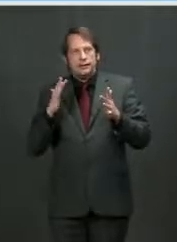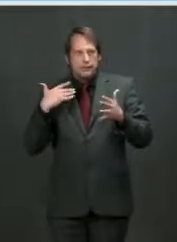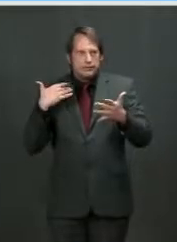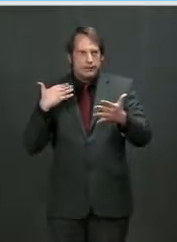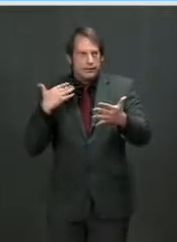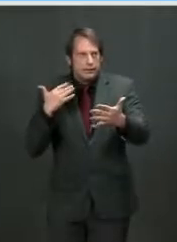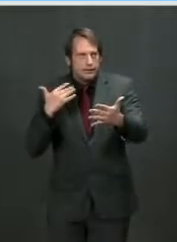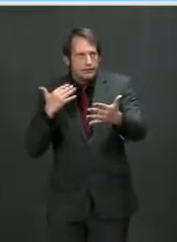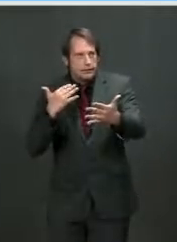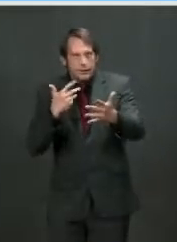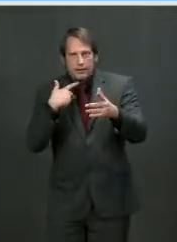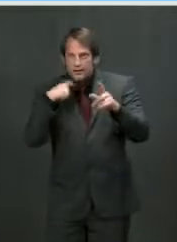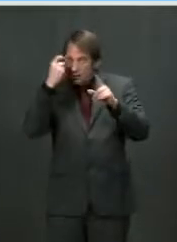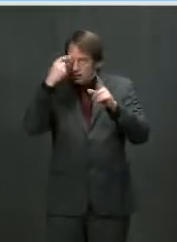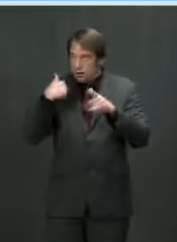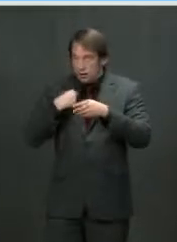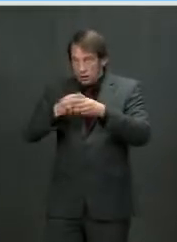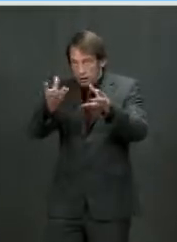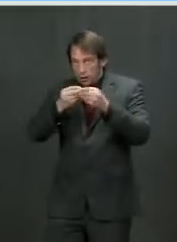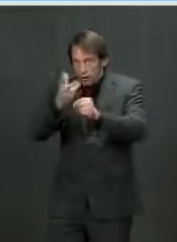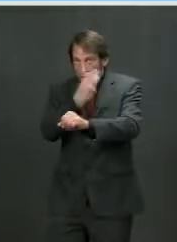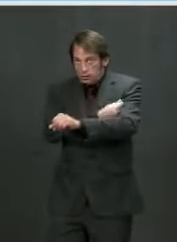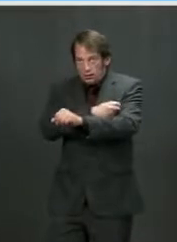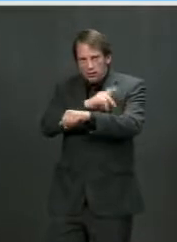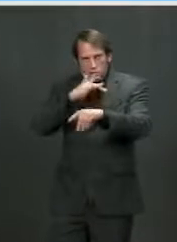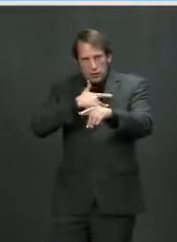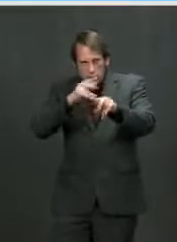get to that point. Clearly, we will get to a place